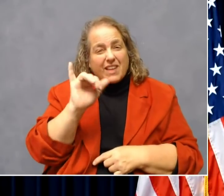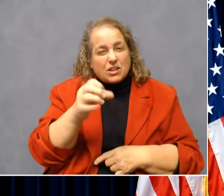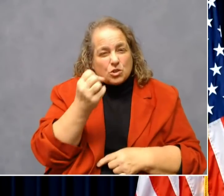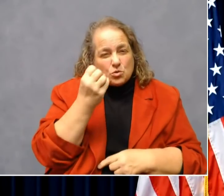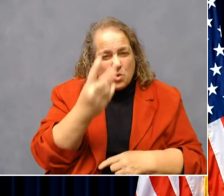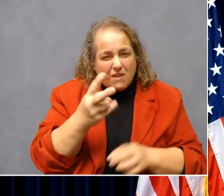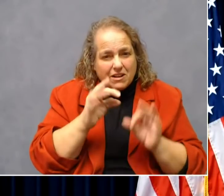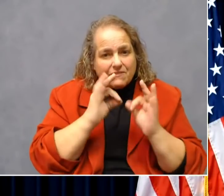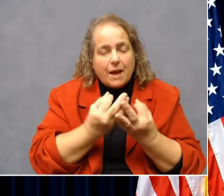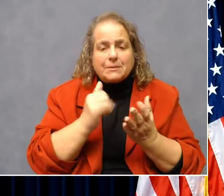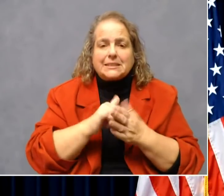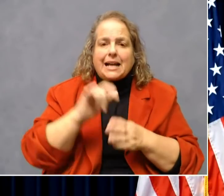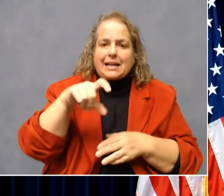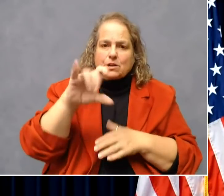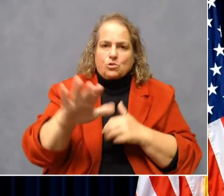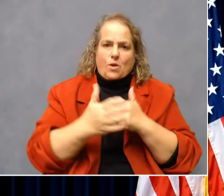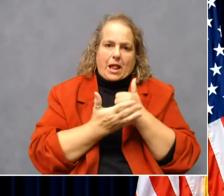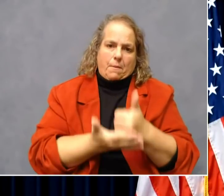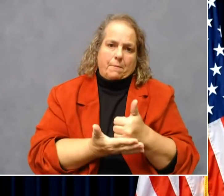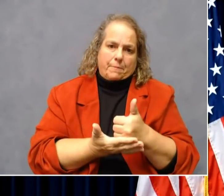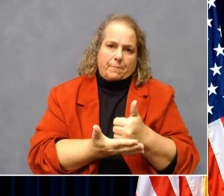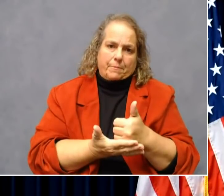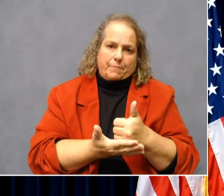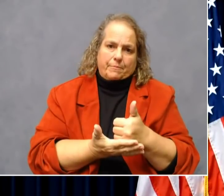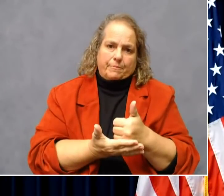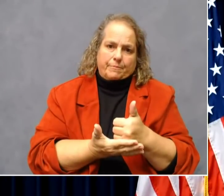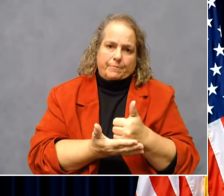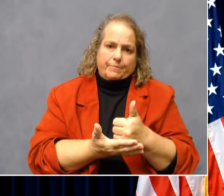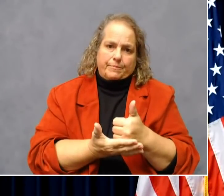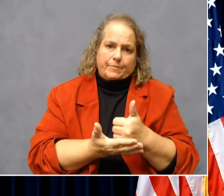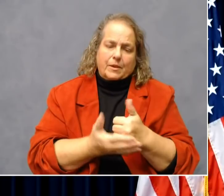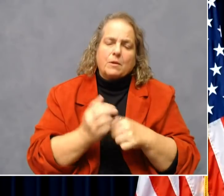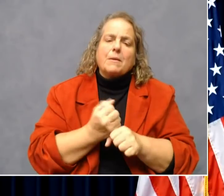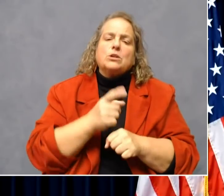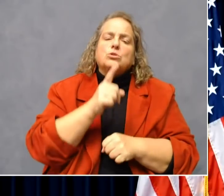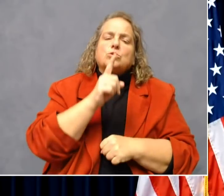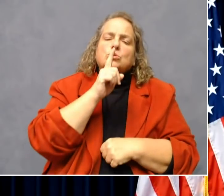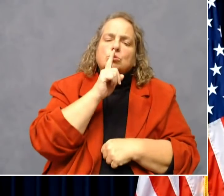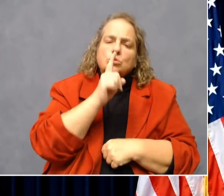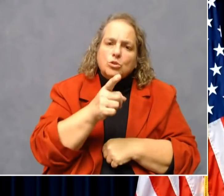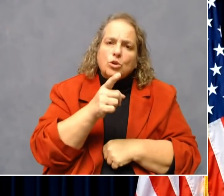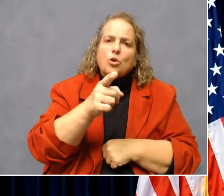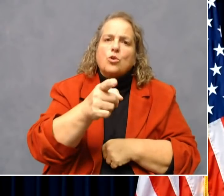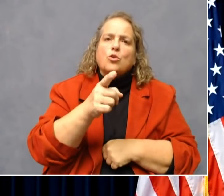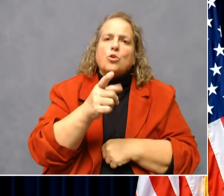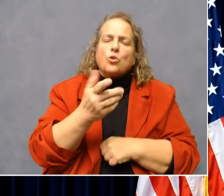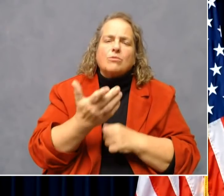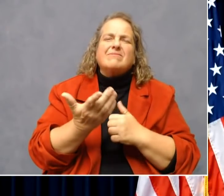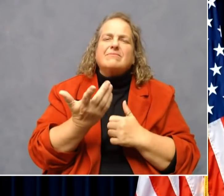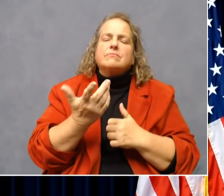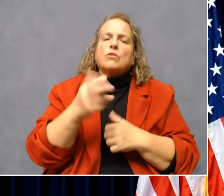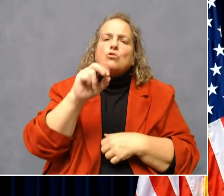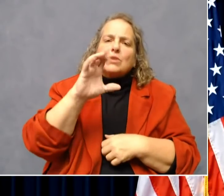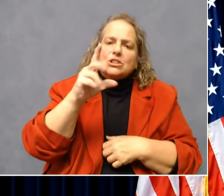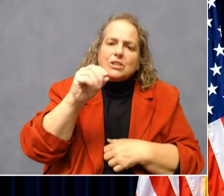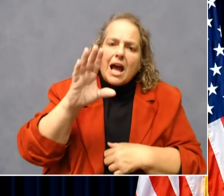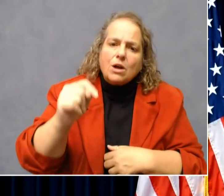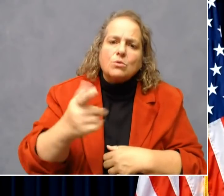help. So make sure you reach out. I've been reaching out to individuals